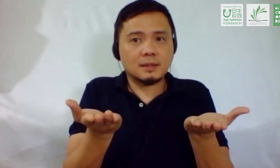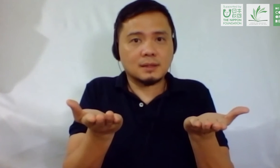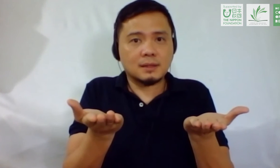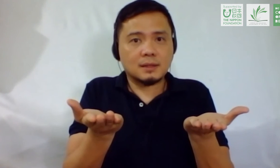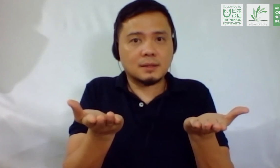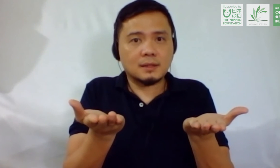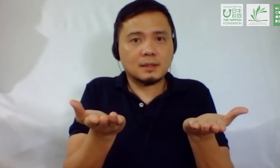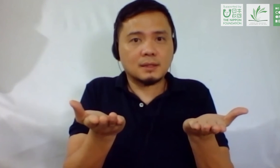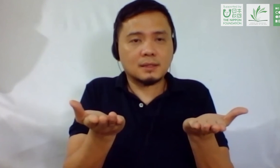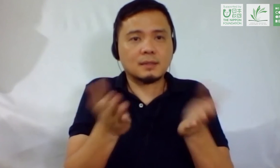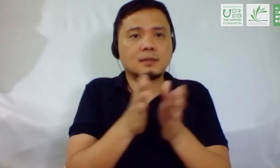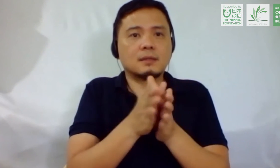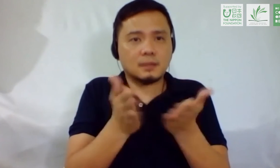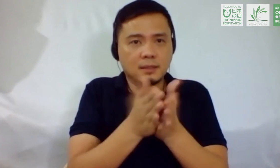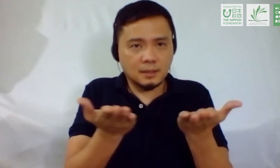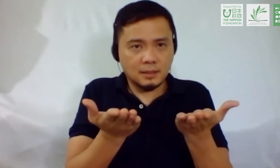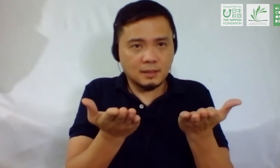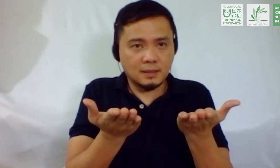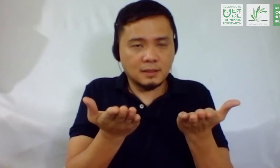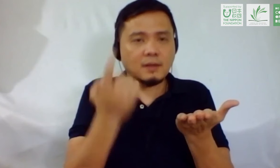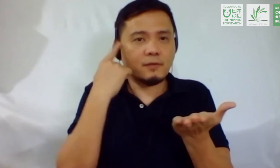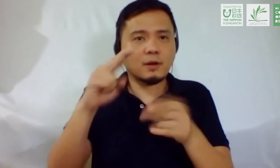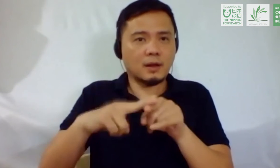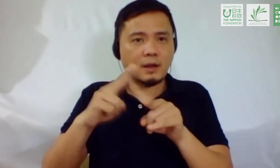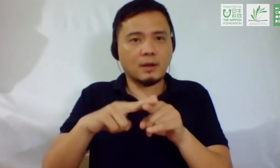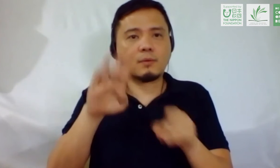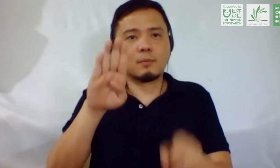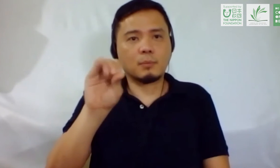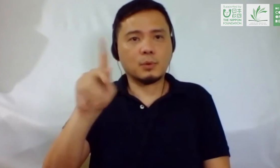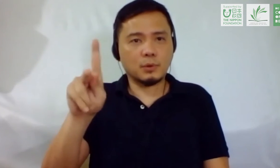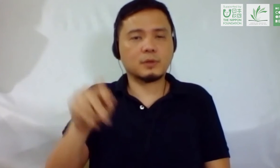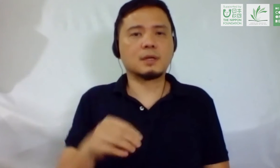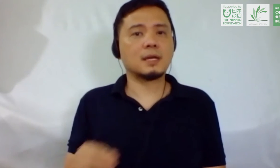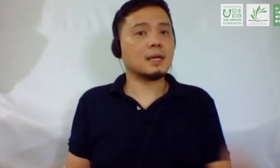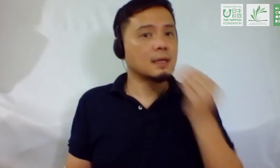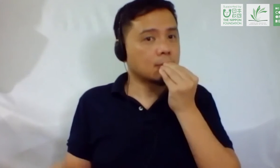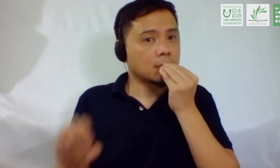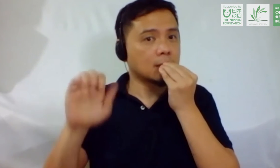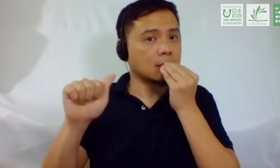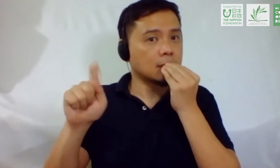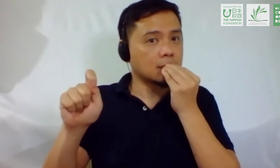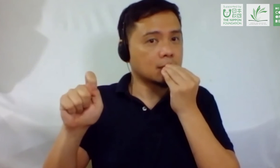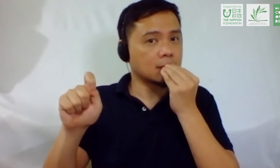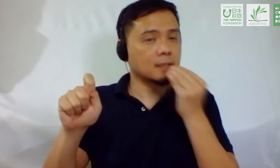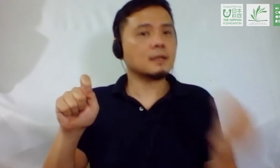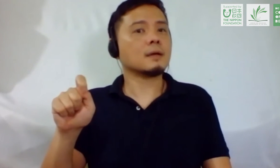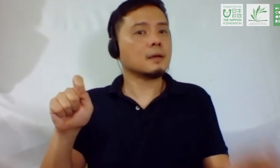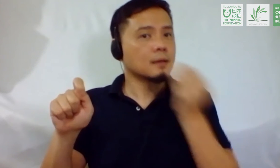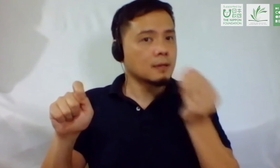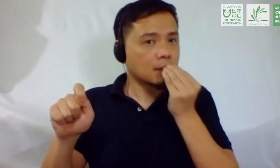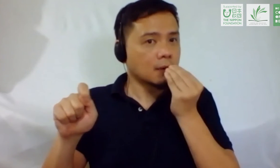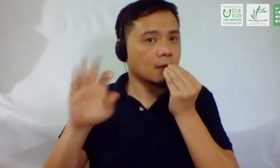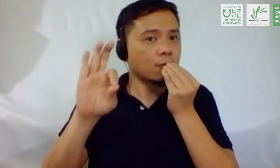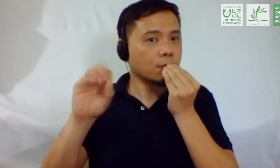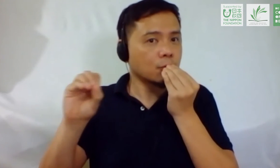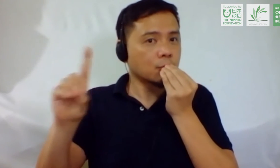and then book. So like eat and food. But then you can get